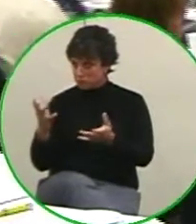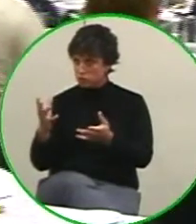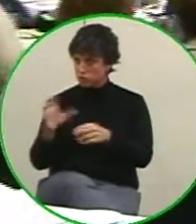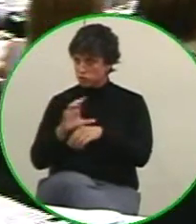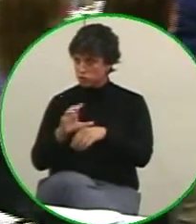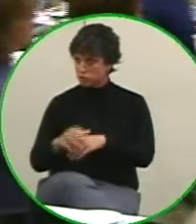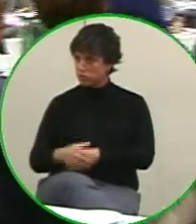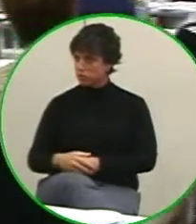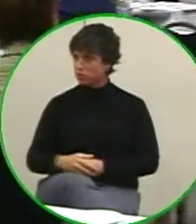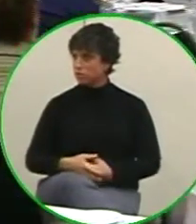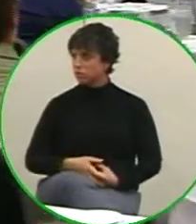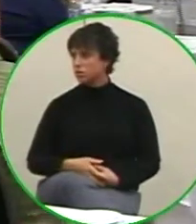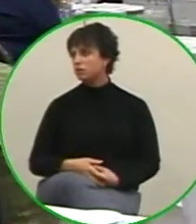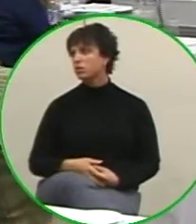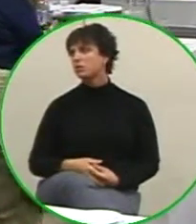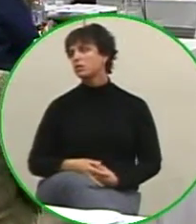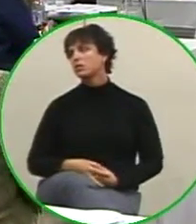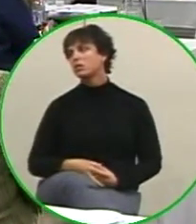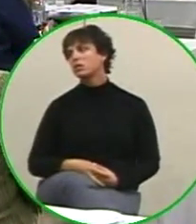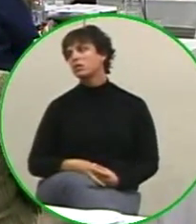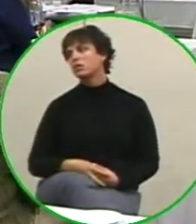reinforcer or a punisher?